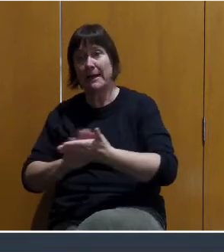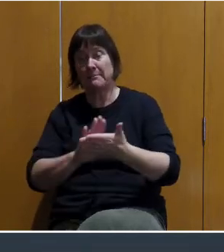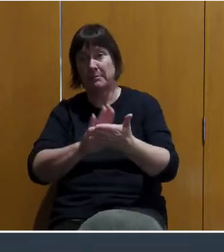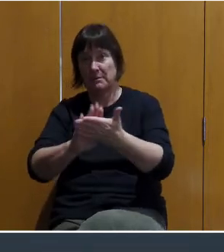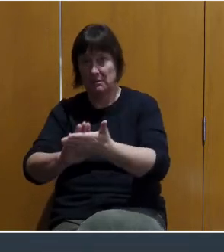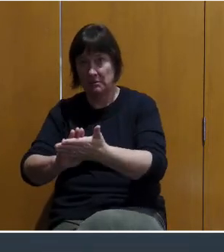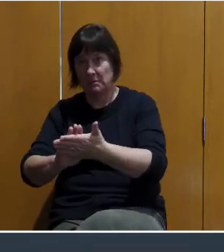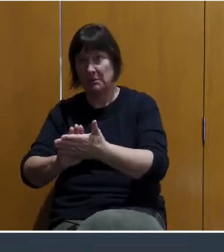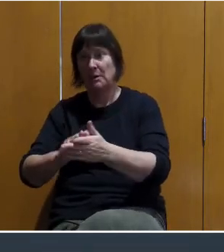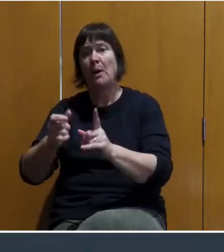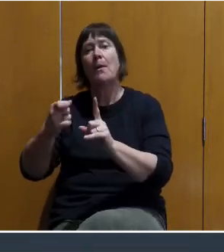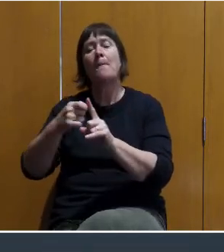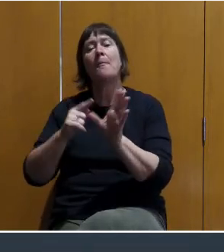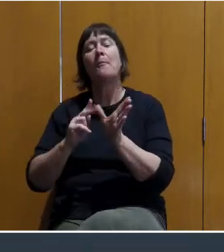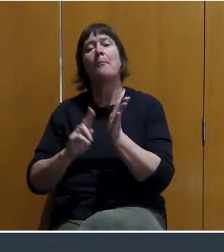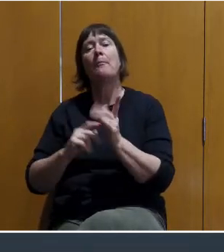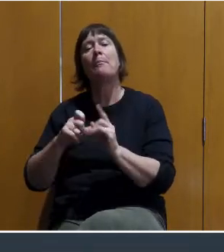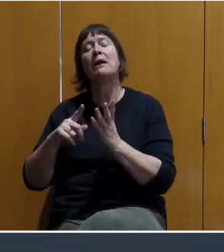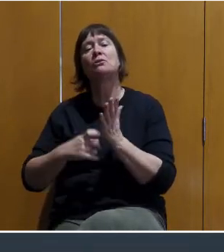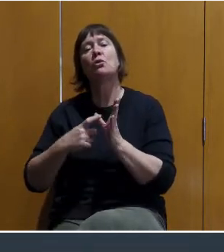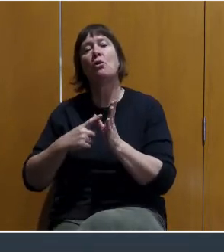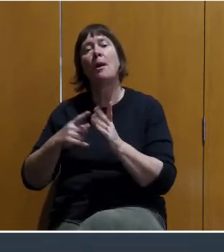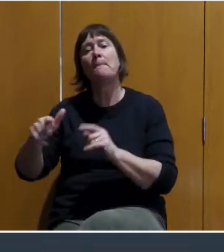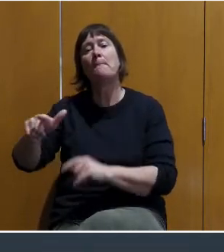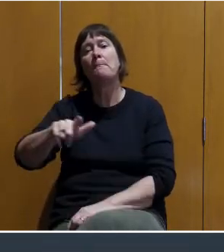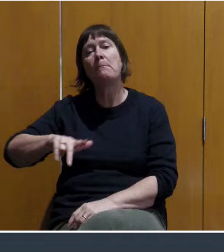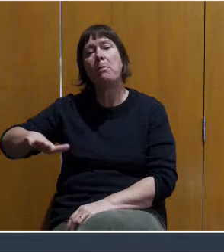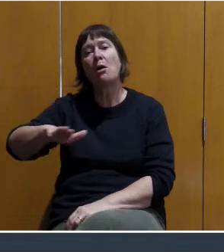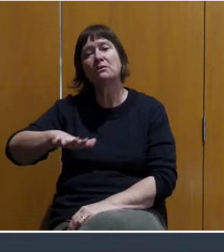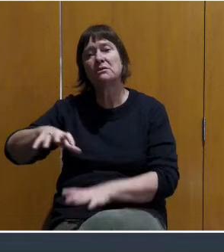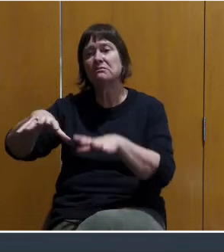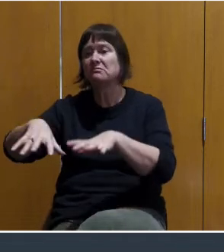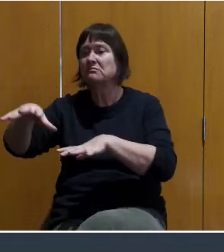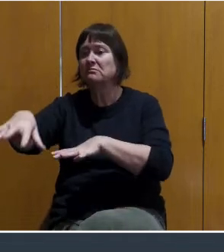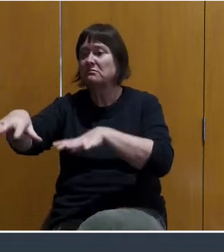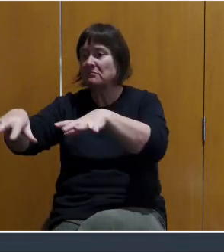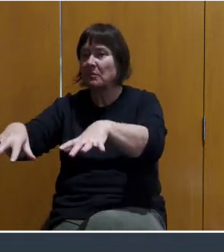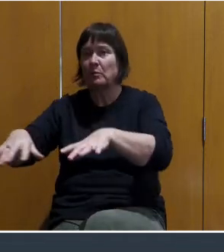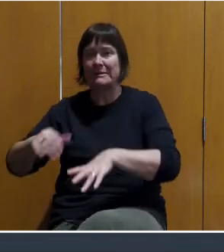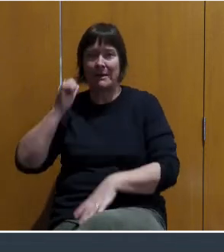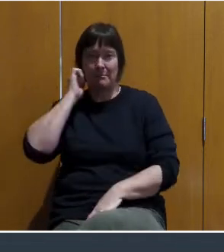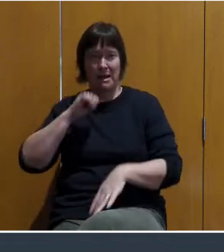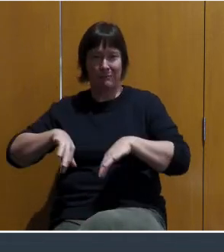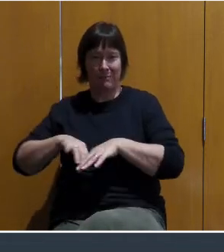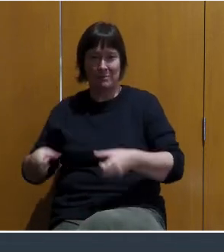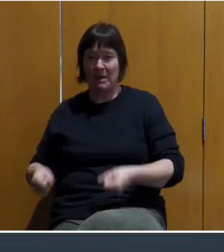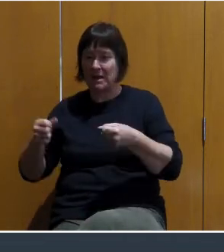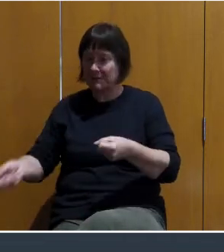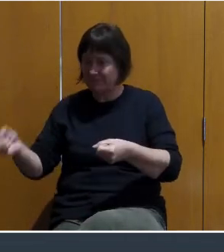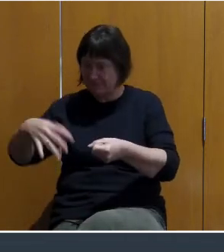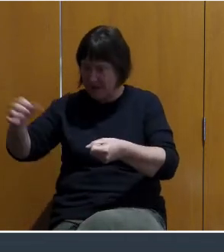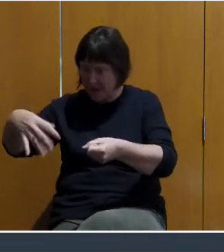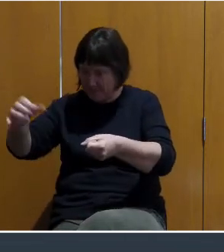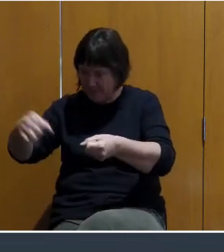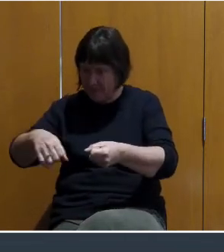estuary, Pandora Pond up to the embankment bridge, and fill up black sacks, and thankfully the Napier City